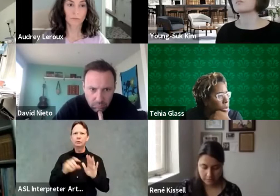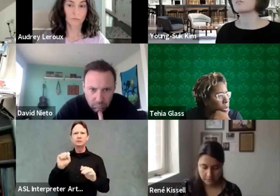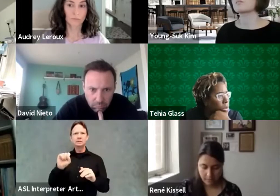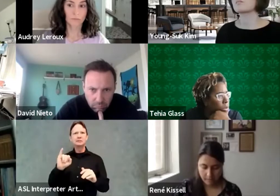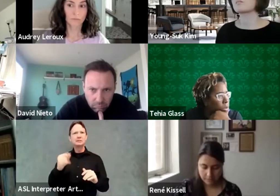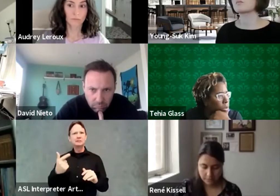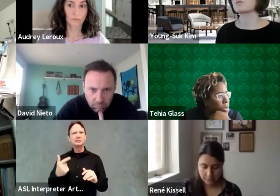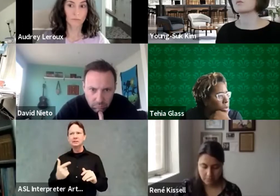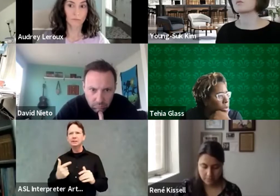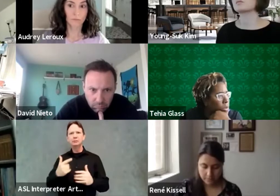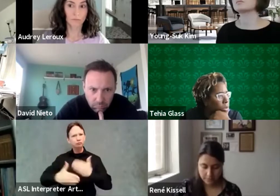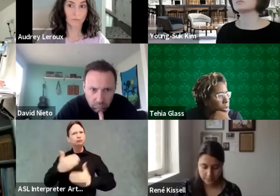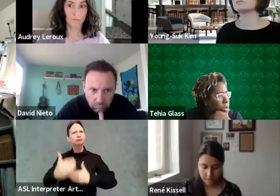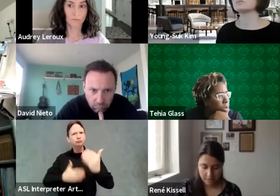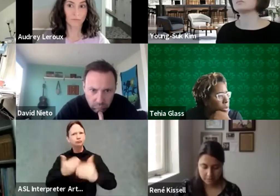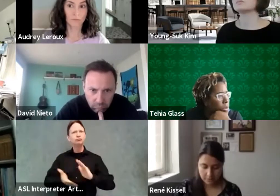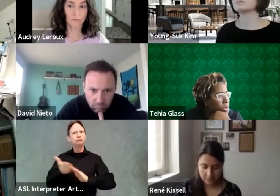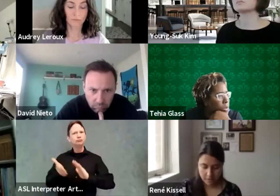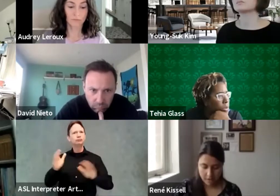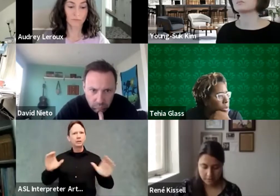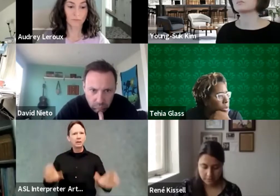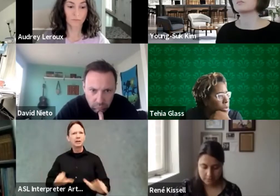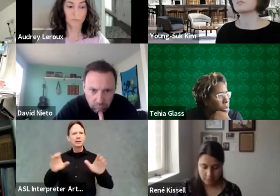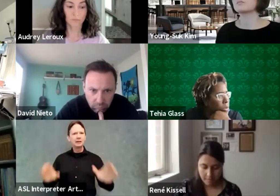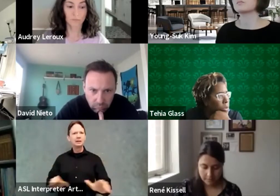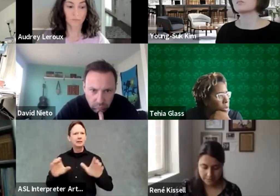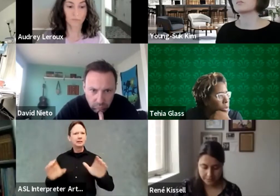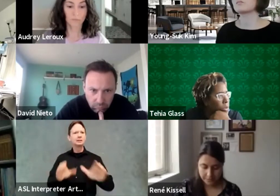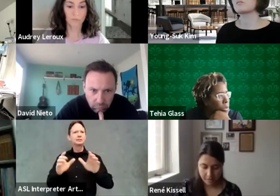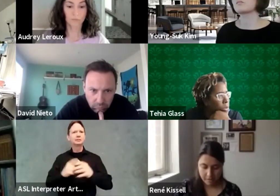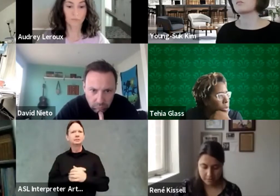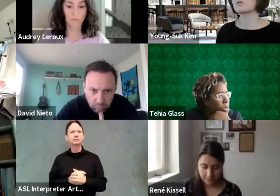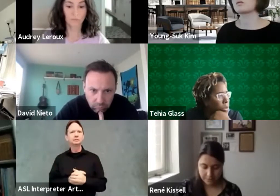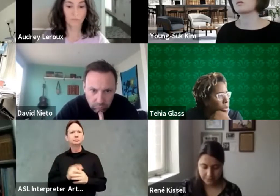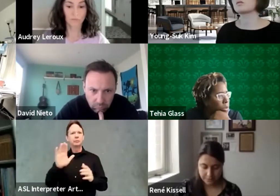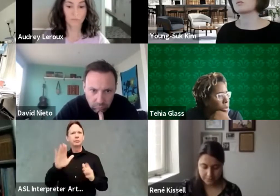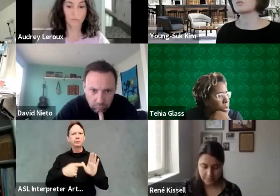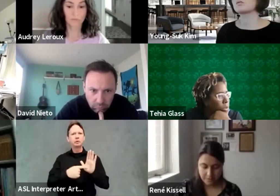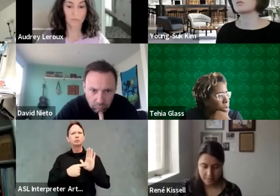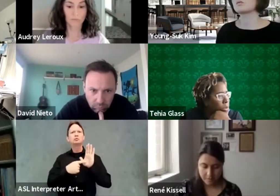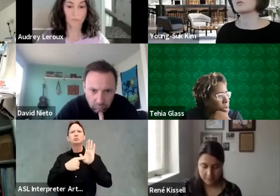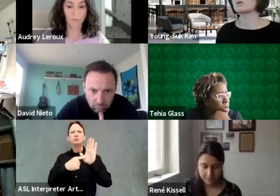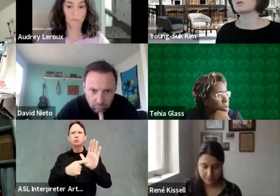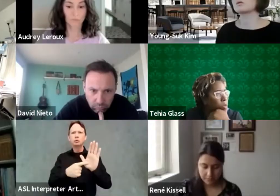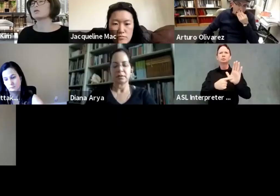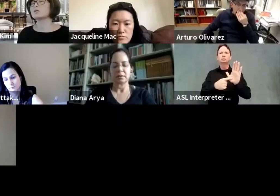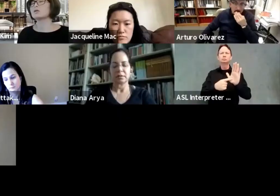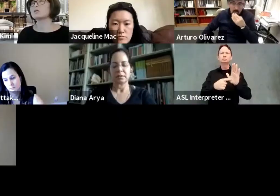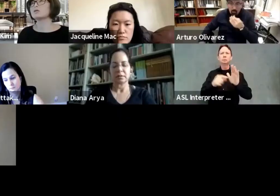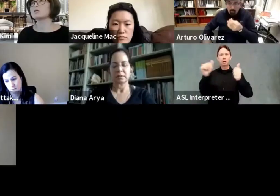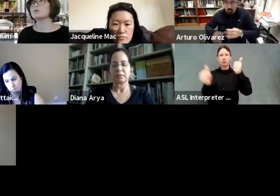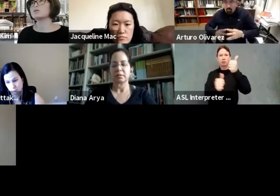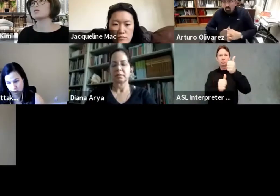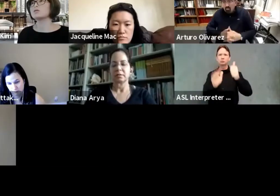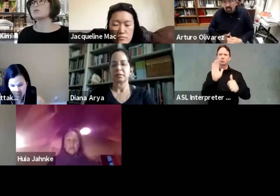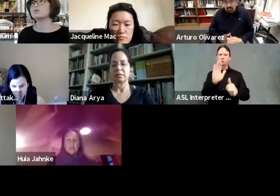that you're undertaking as a SIG under the leadership of the SIG, of your SIG's executive committee.